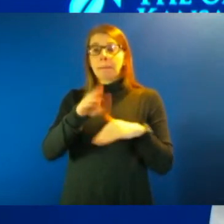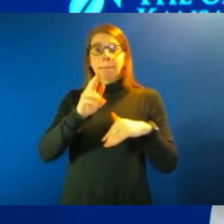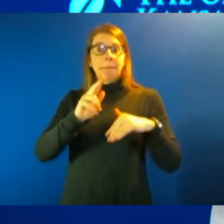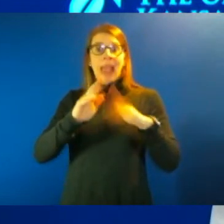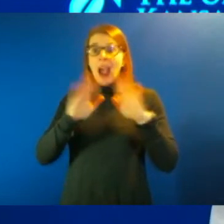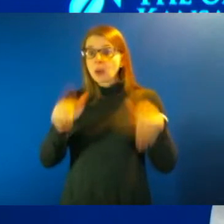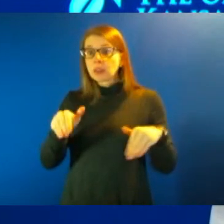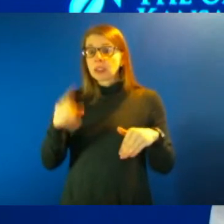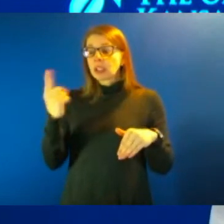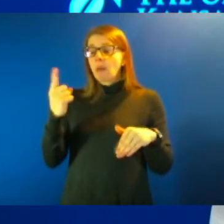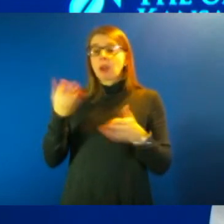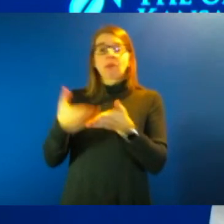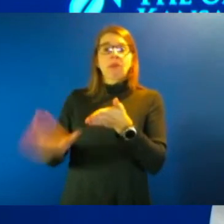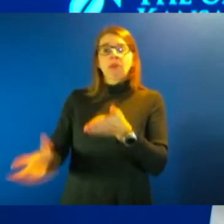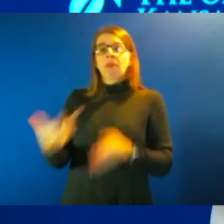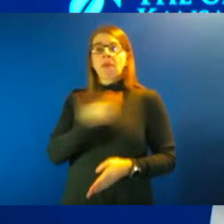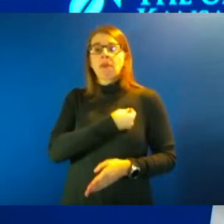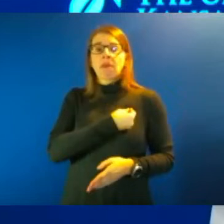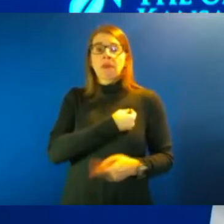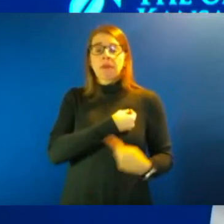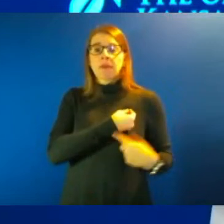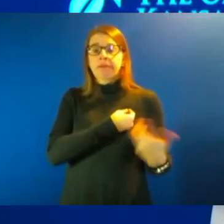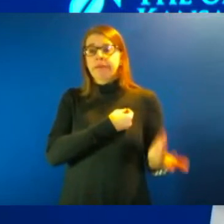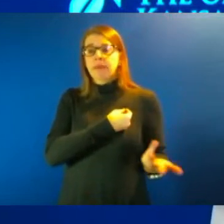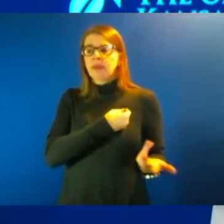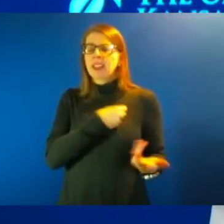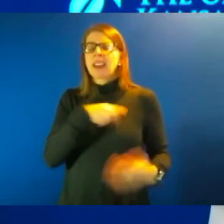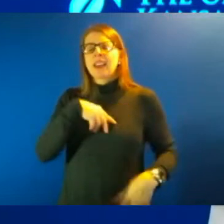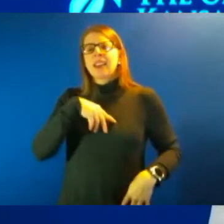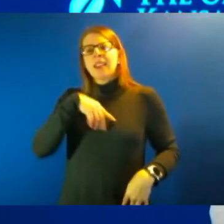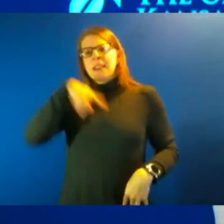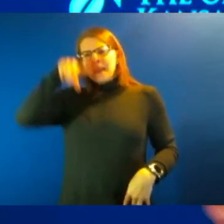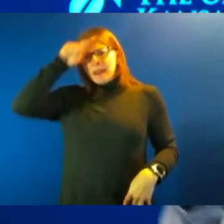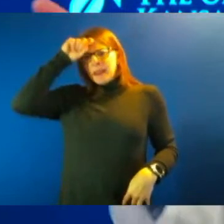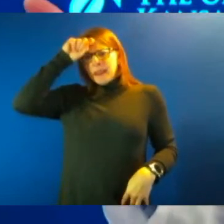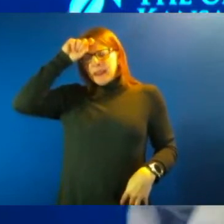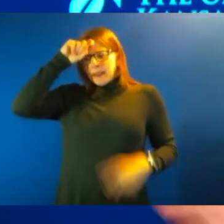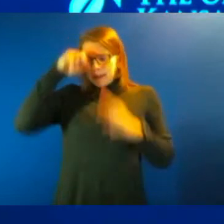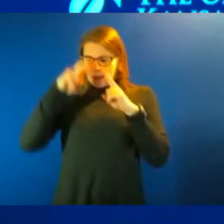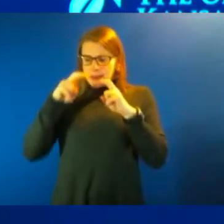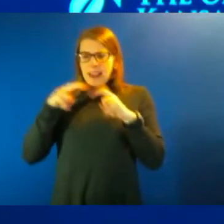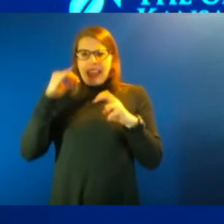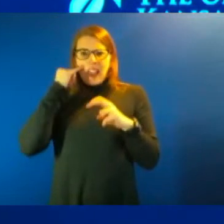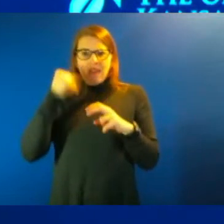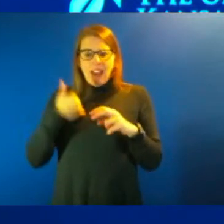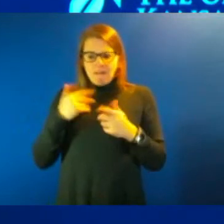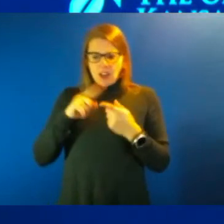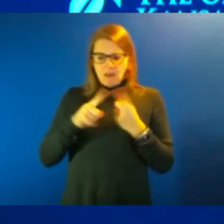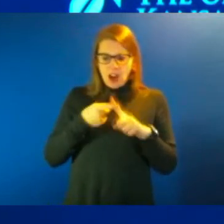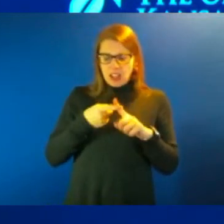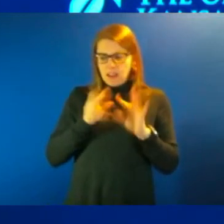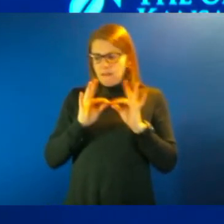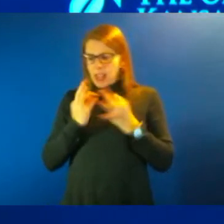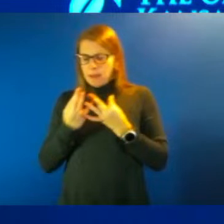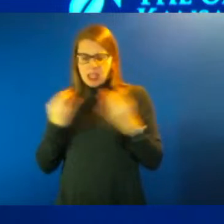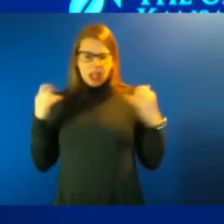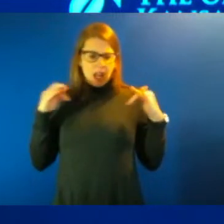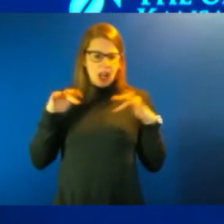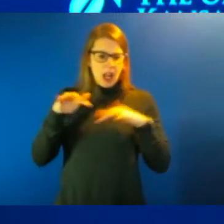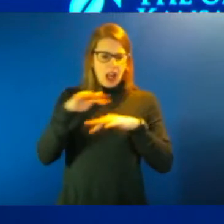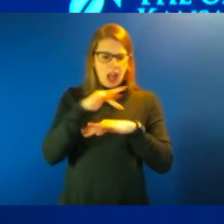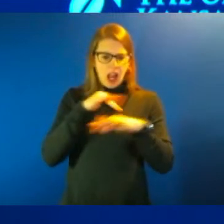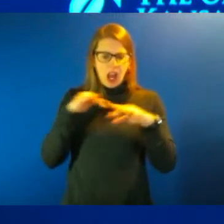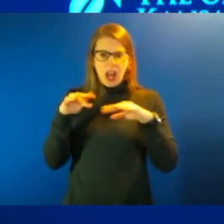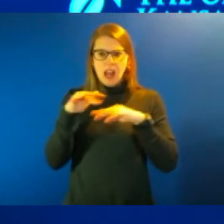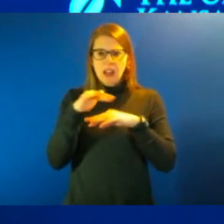been vaccinated. And let's ask ourselves this question. If you have your friends and family who have gathered together, how will